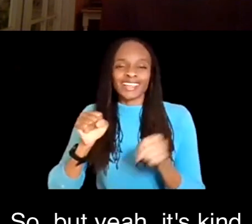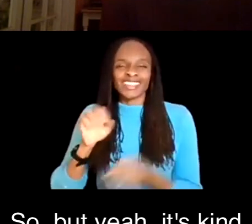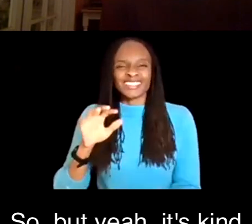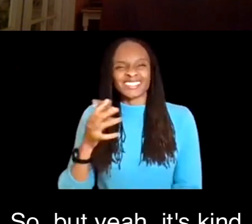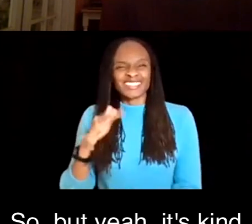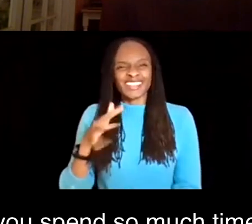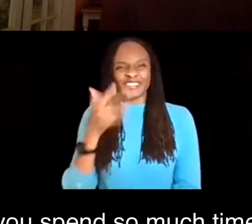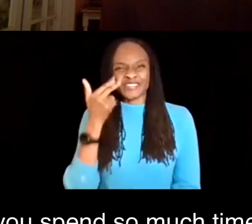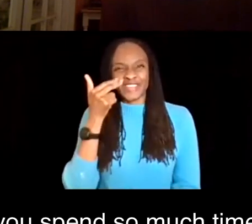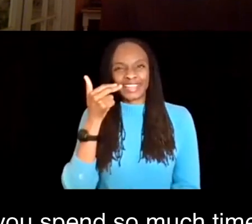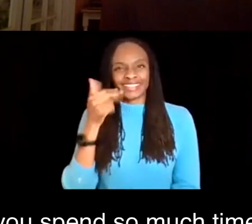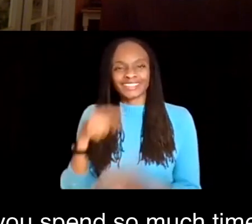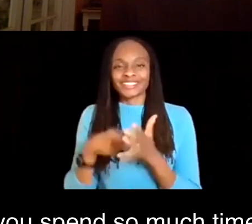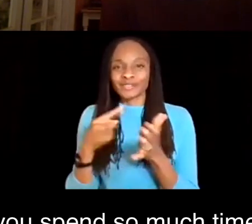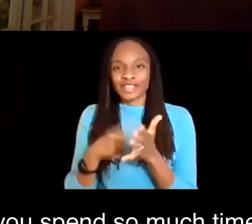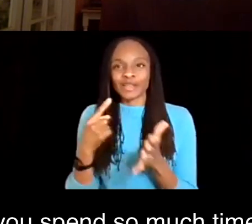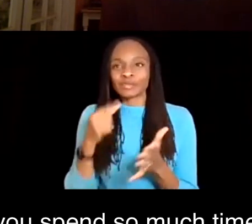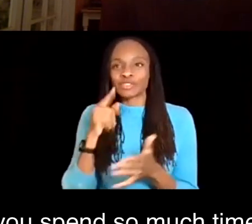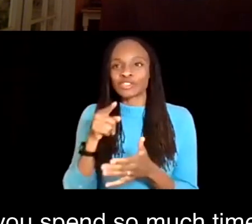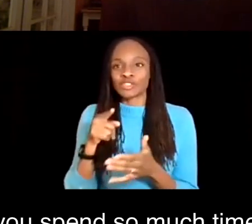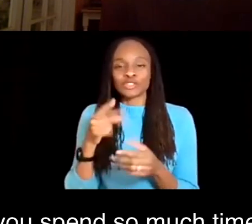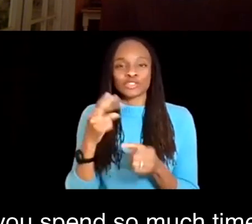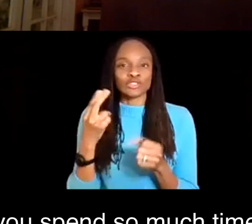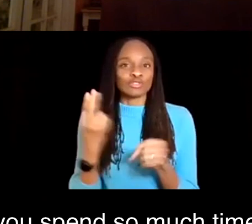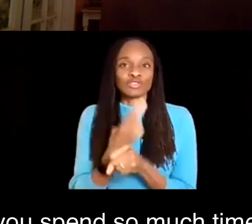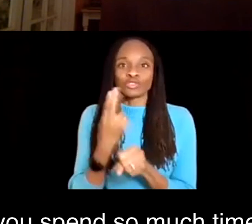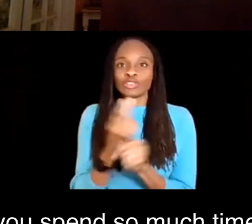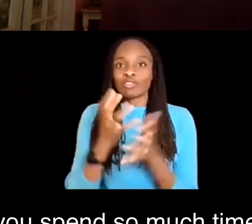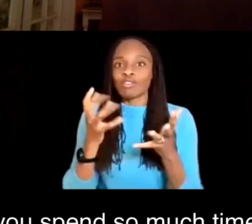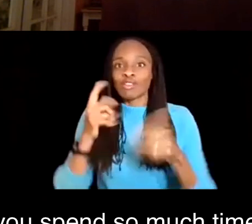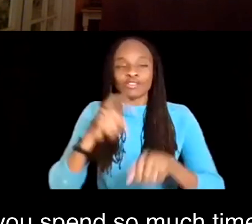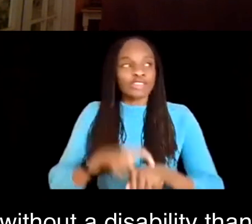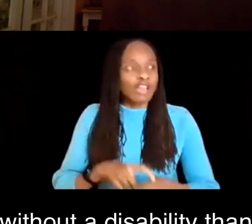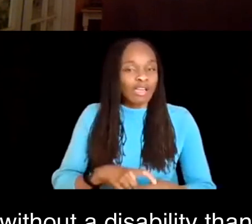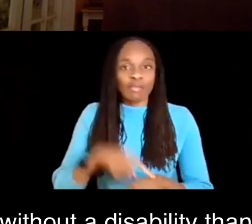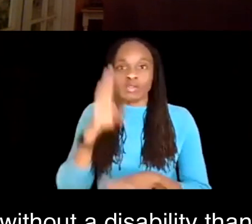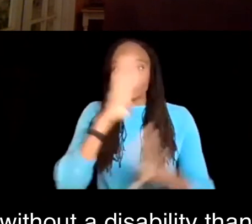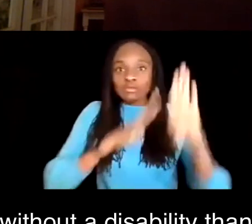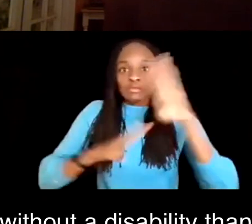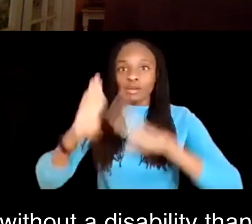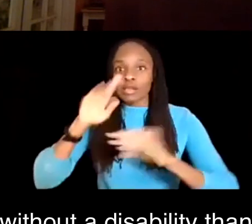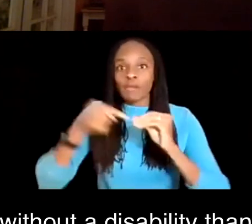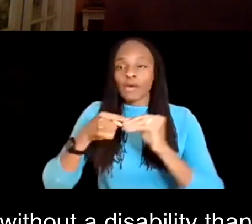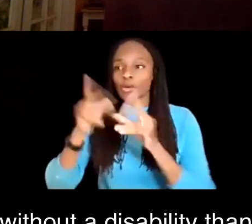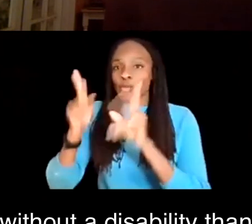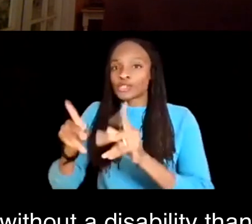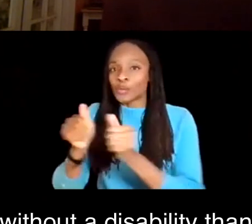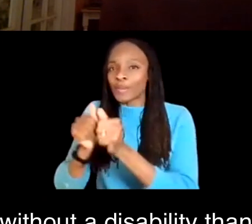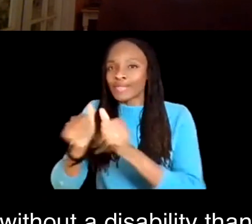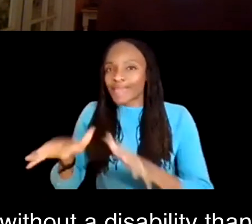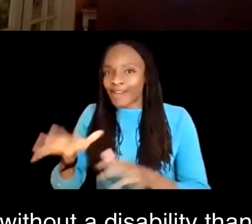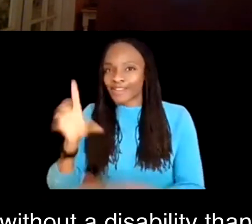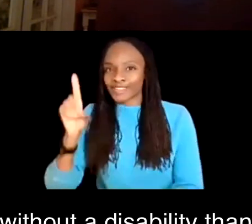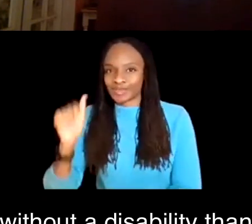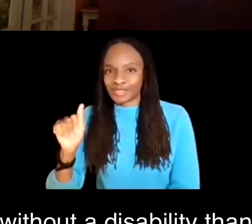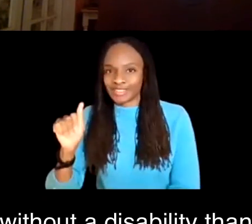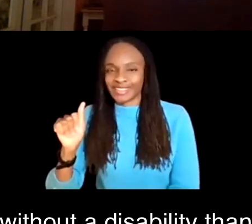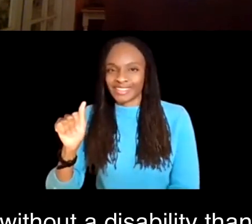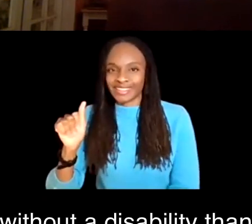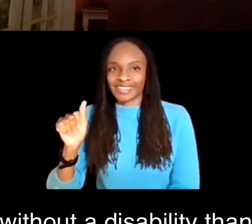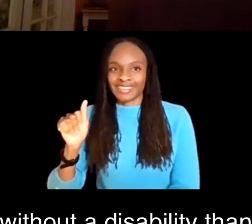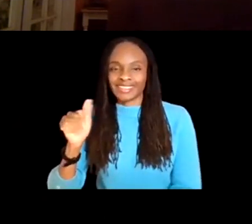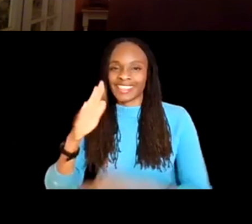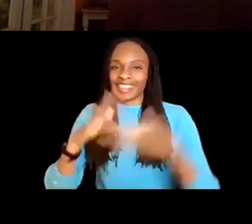me sometimes, you know, you spend so much time worrying about a person without a disability than the person, you know, people